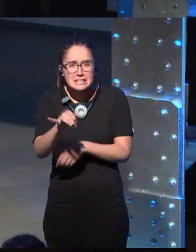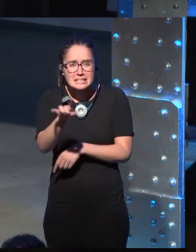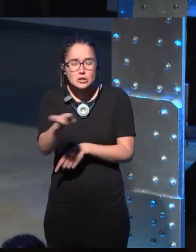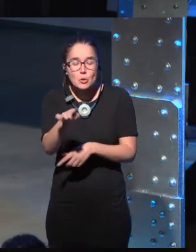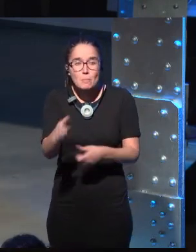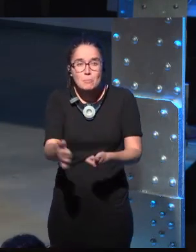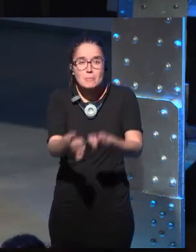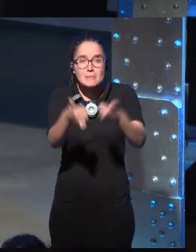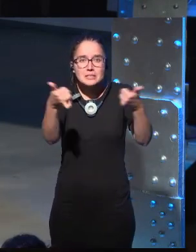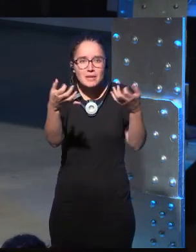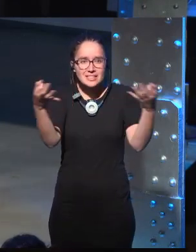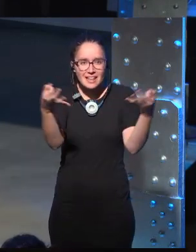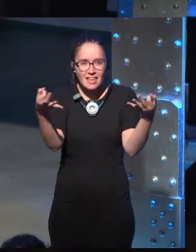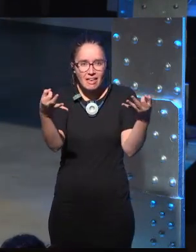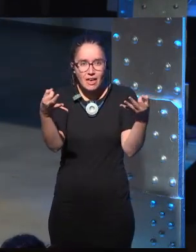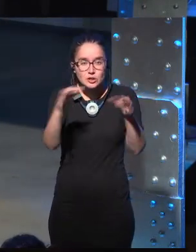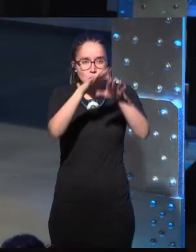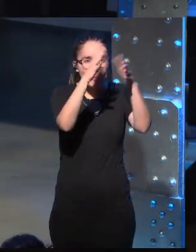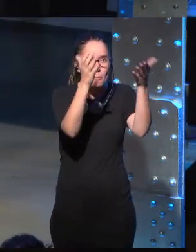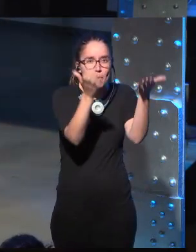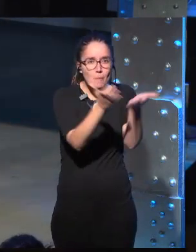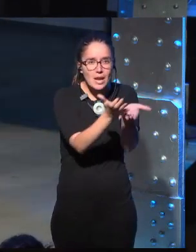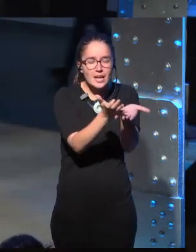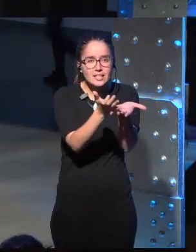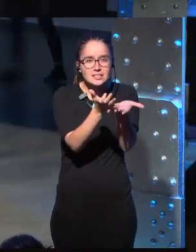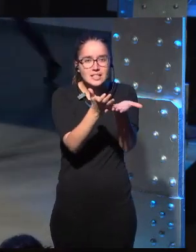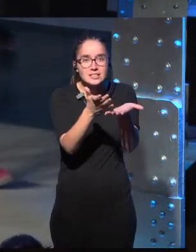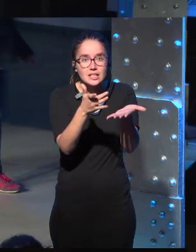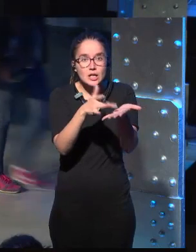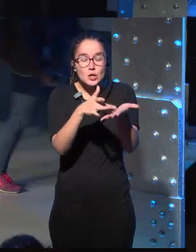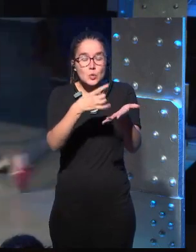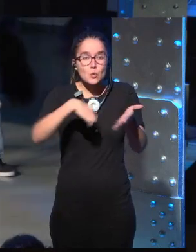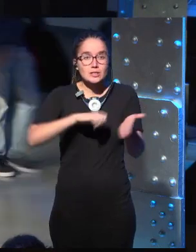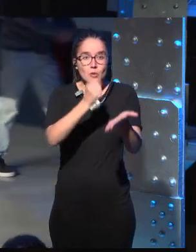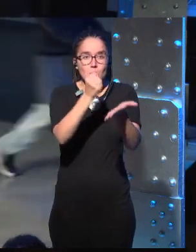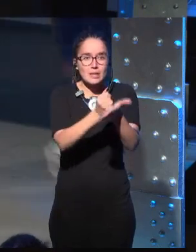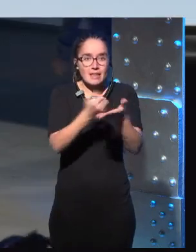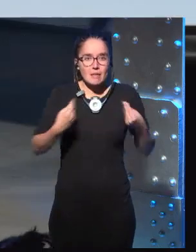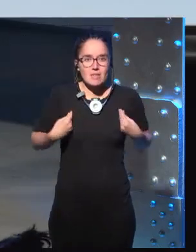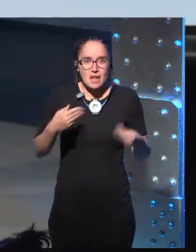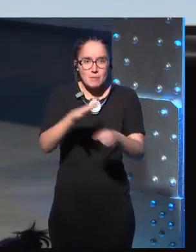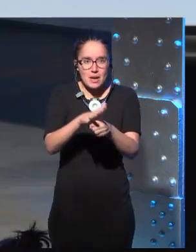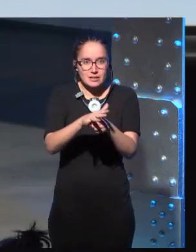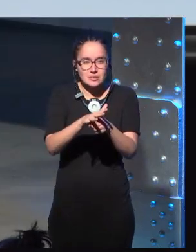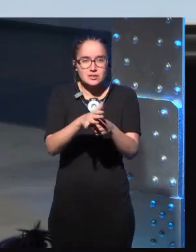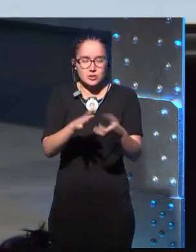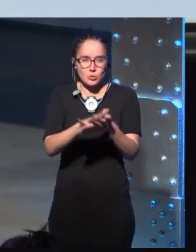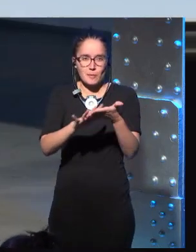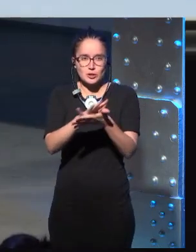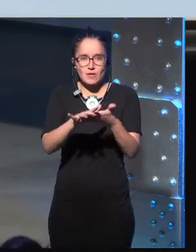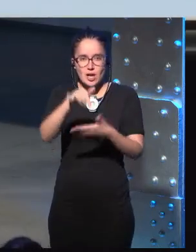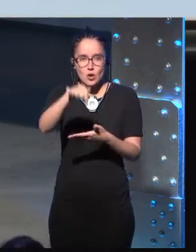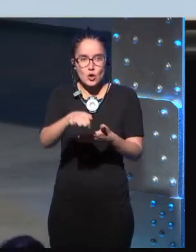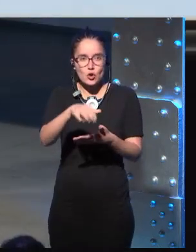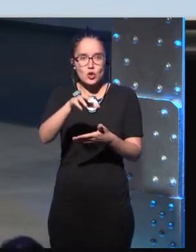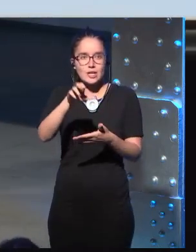life on Tuesday? Is there life in Mars? It's a play on words in Spanish, but it doesn't work in English. This is our logotype for